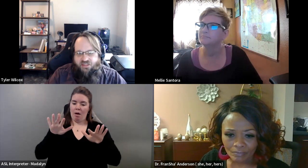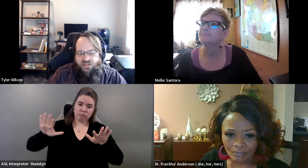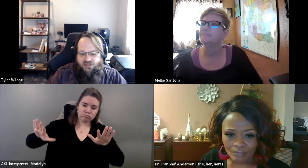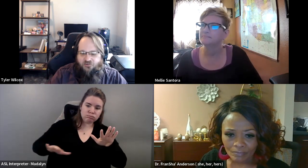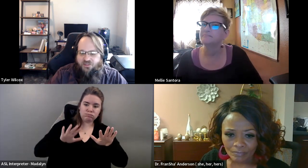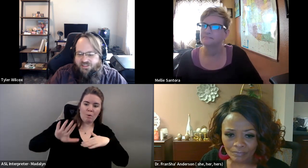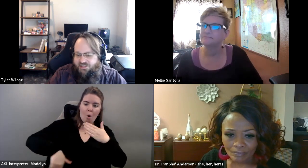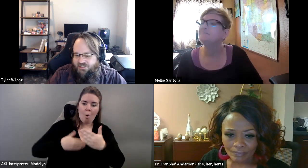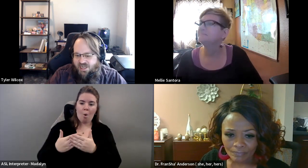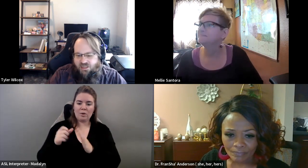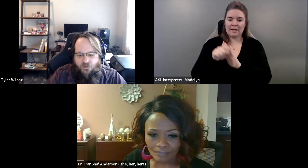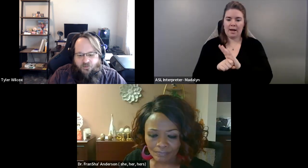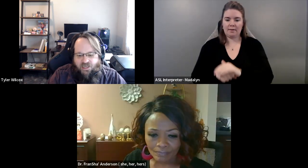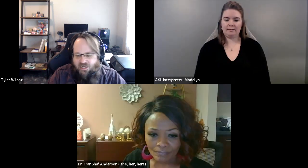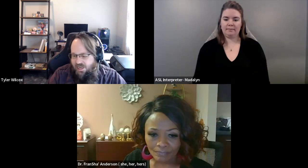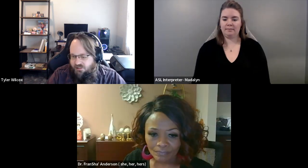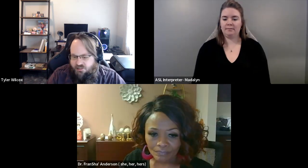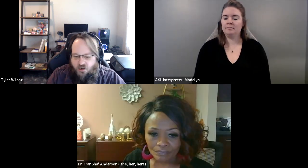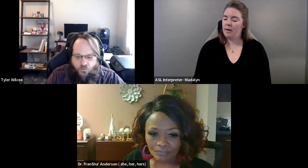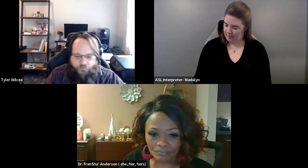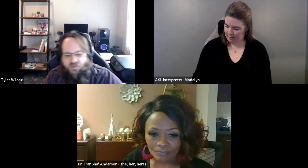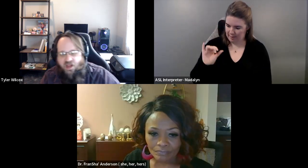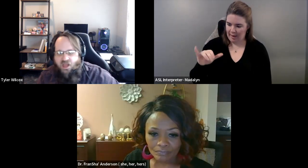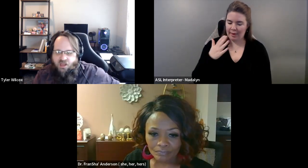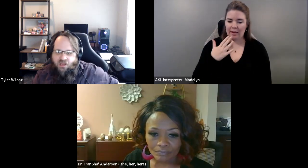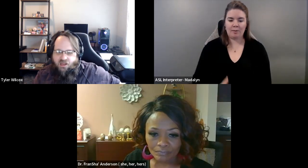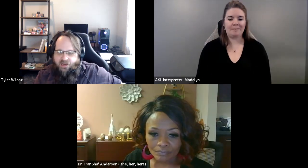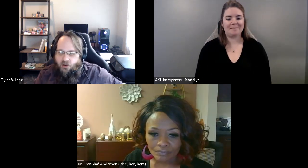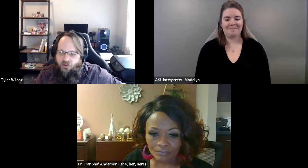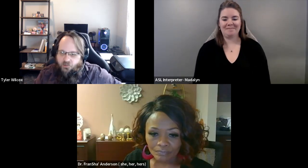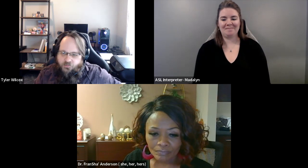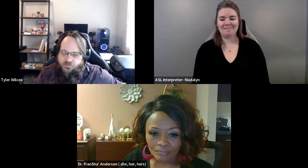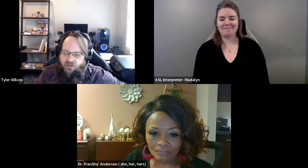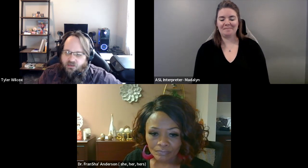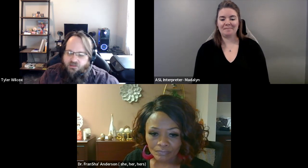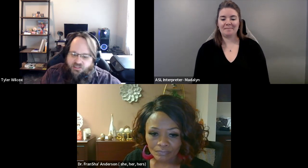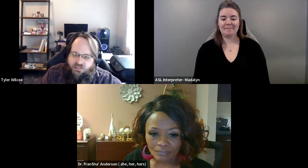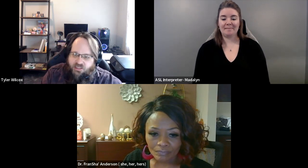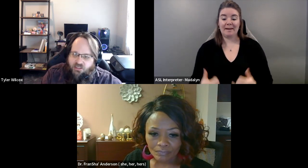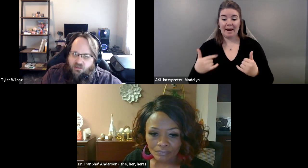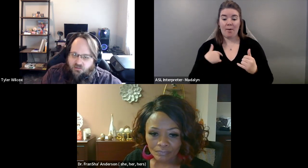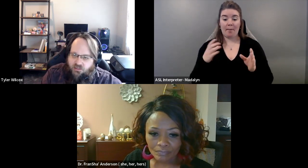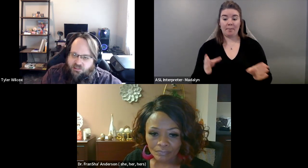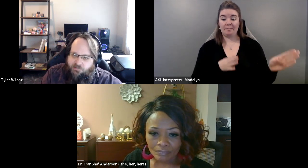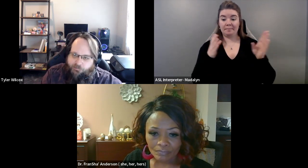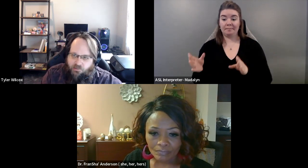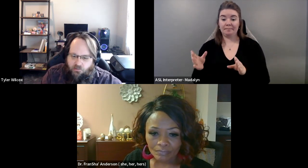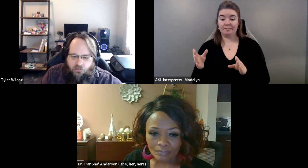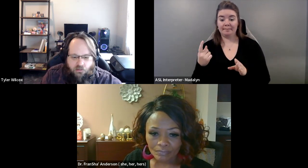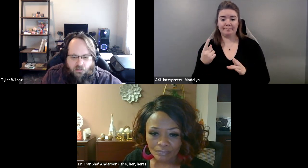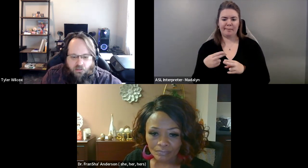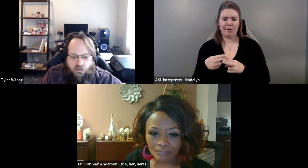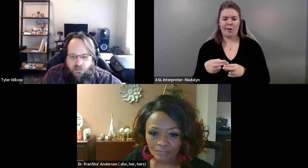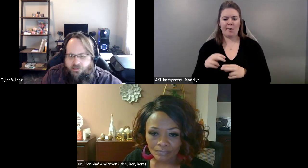Perfect. Yes, thank you. That's exactly what we're getting at. So now I will move on to this thing called a